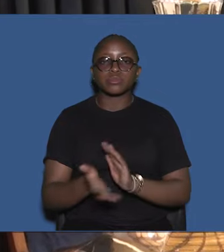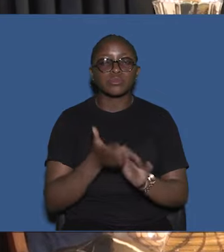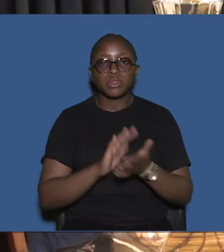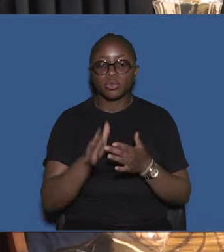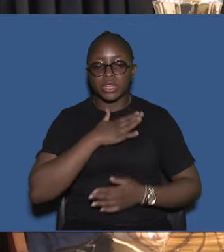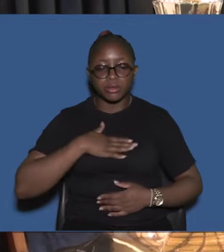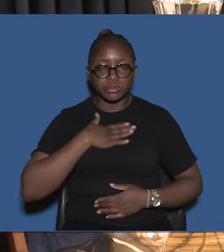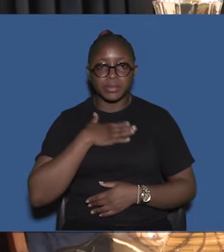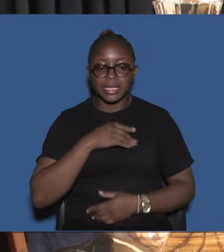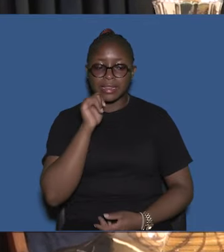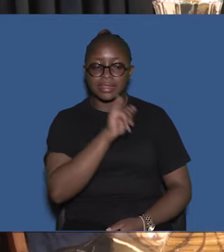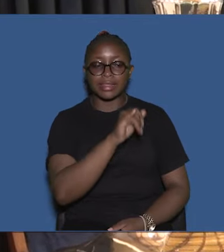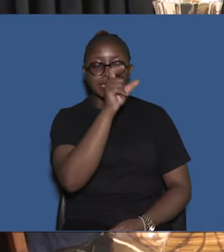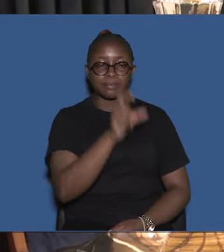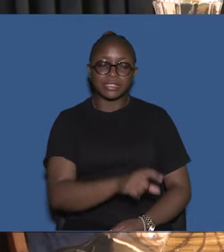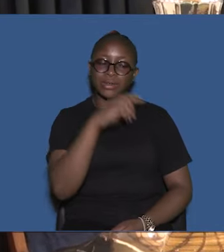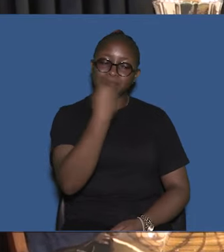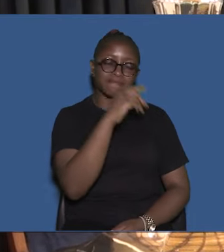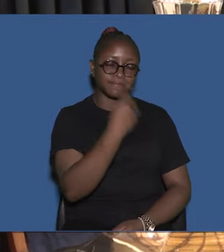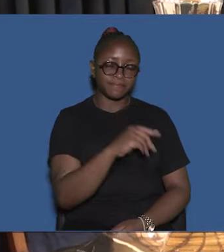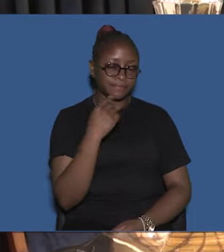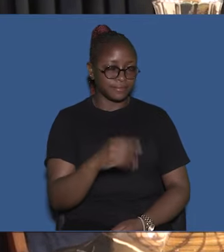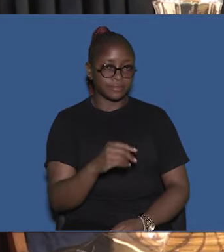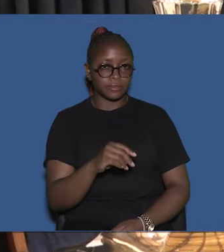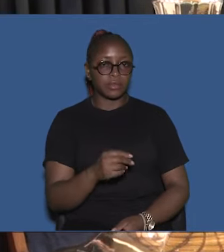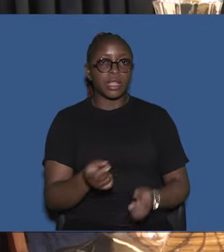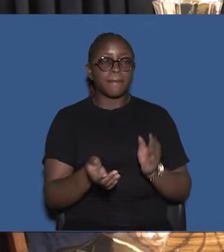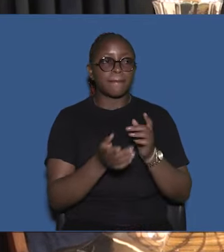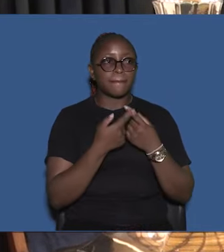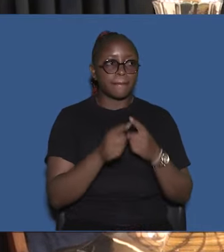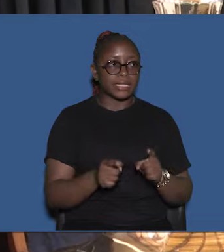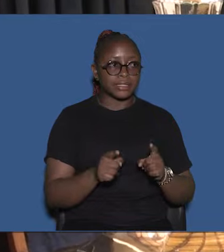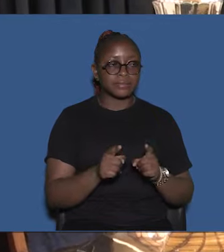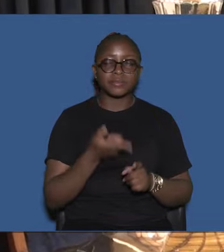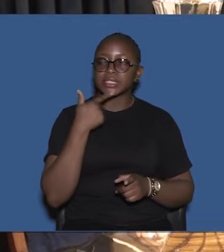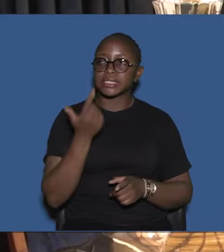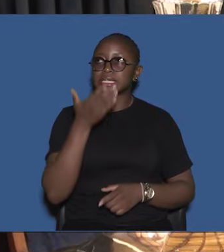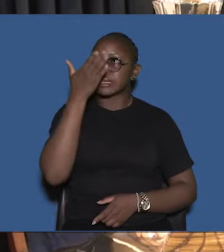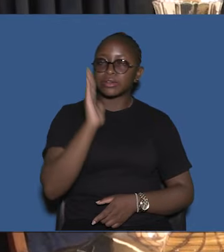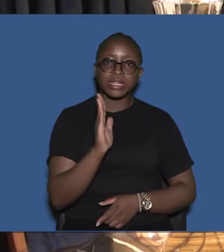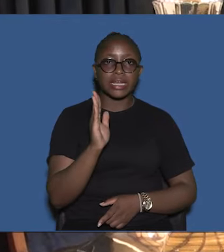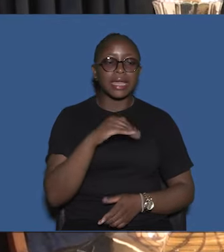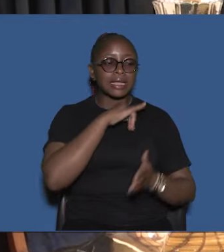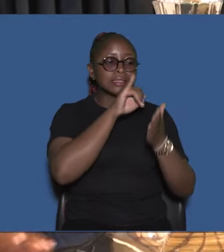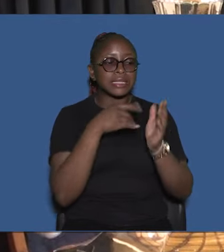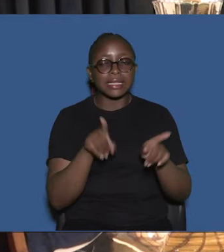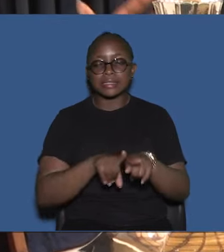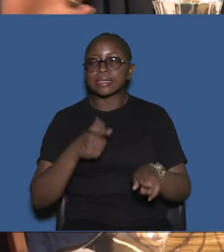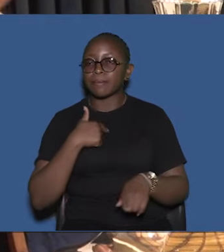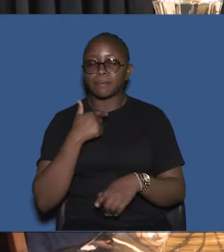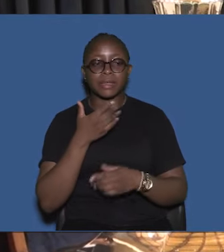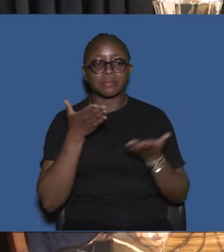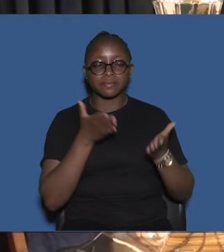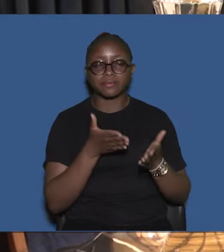such that he was like, God, just as I am, I'm here. And the Lord is calling us to